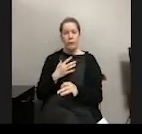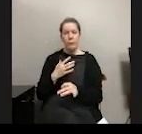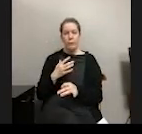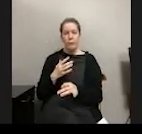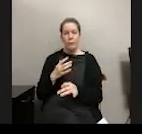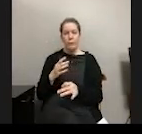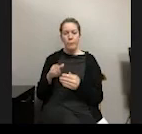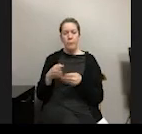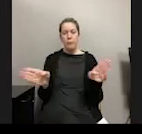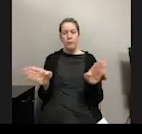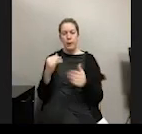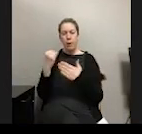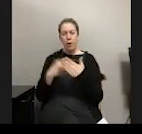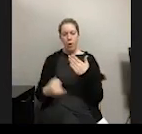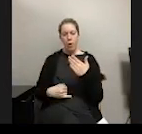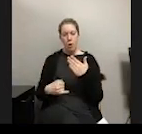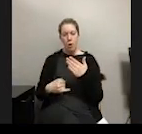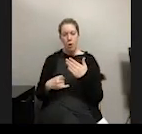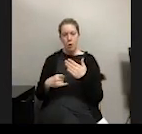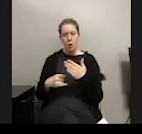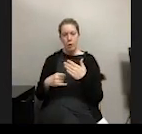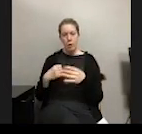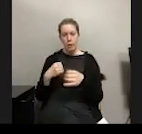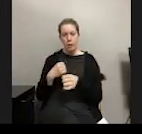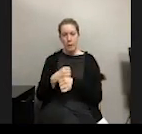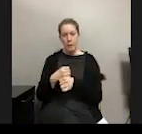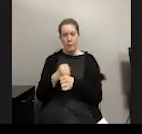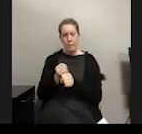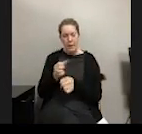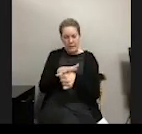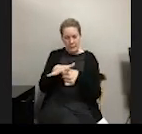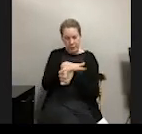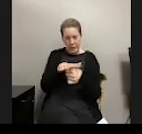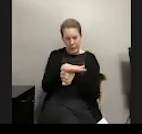space for work that provokes as well as delights?